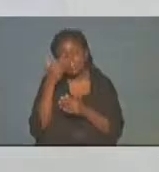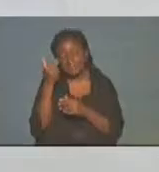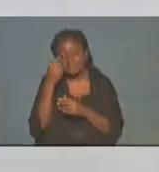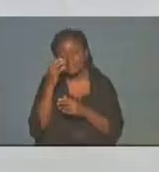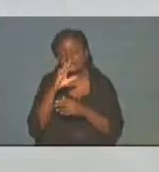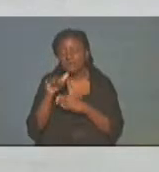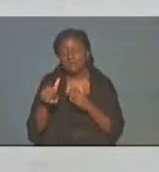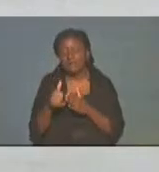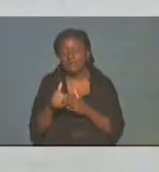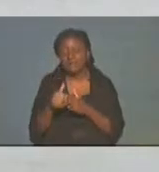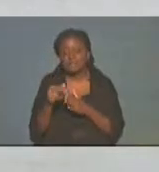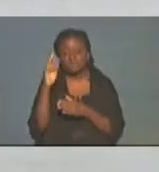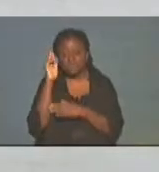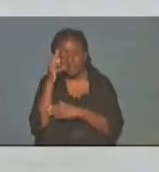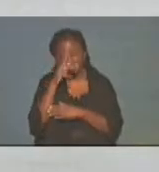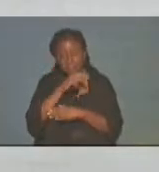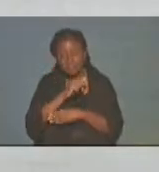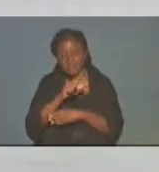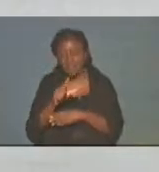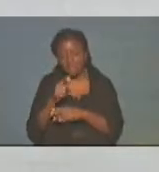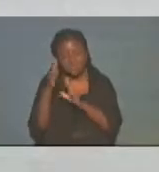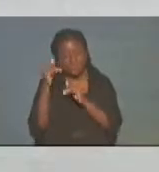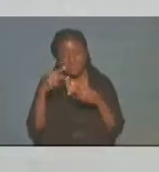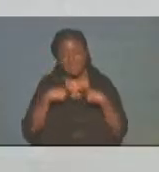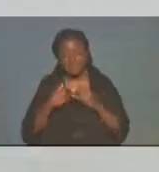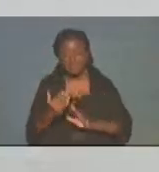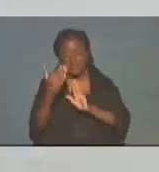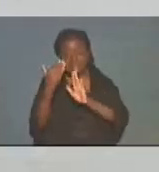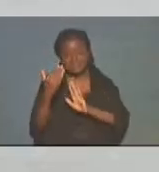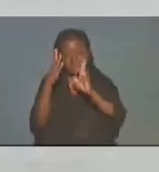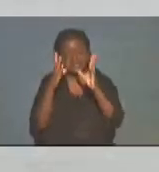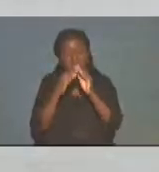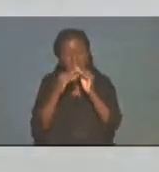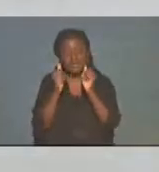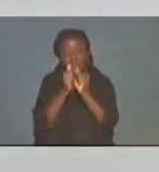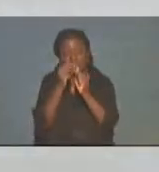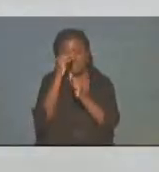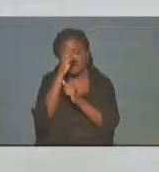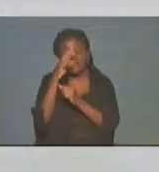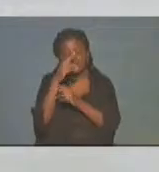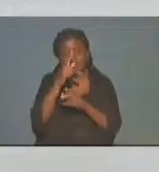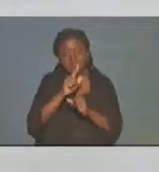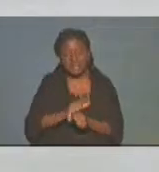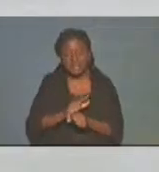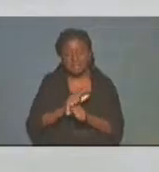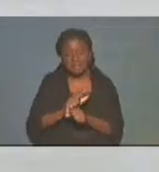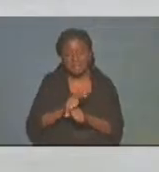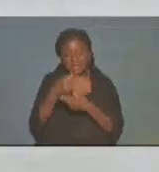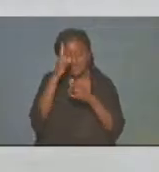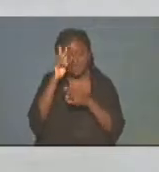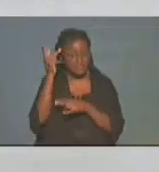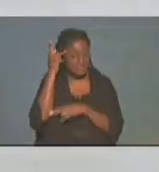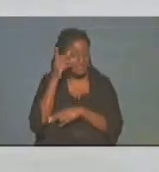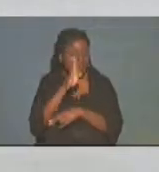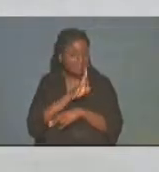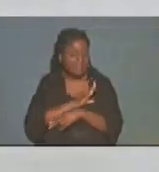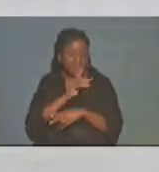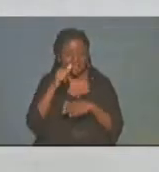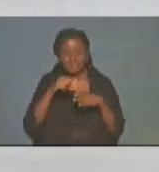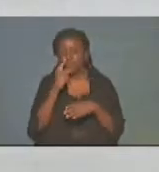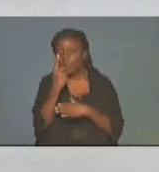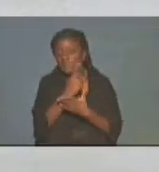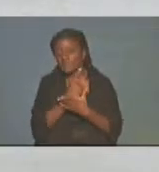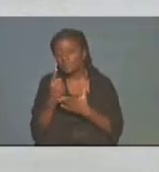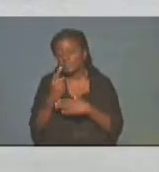Paul is hoping to have that face-to-face meeting with the Minister of Labor, the Honorable Keith Bell, in a week's time. We'll keep you updated. For the